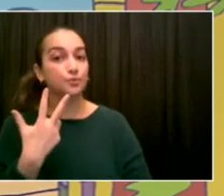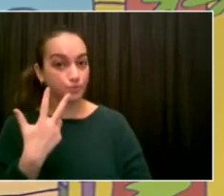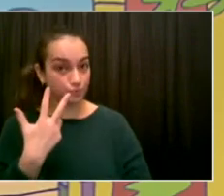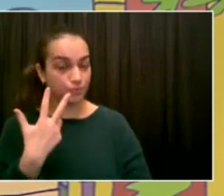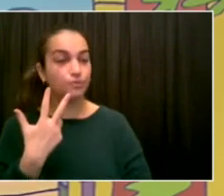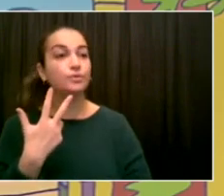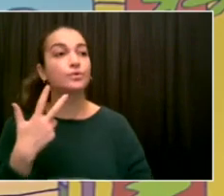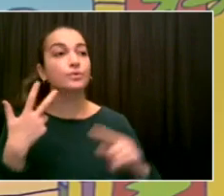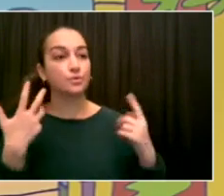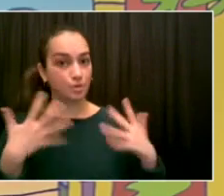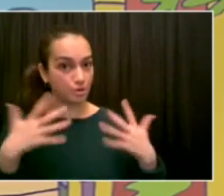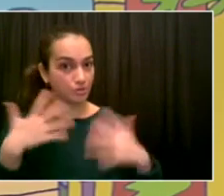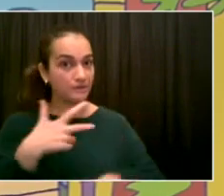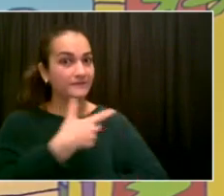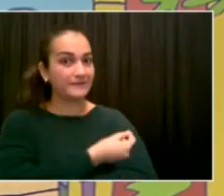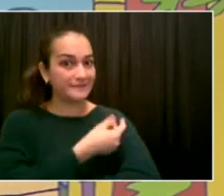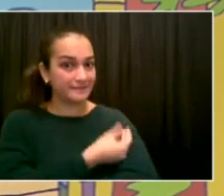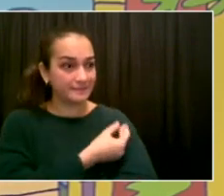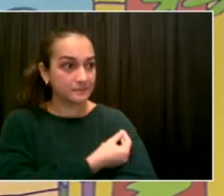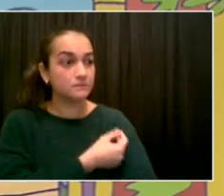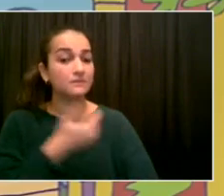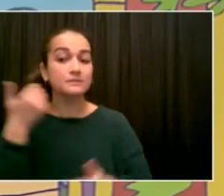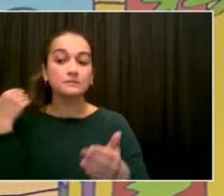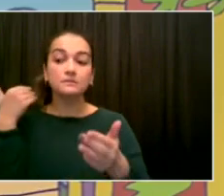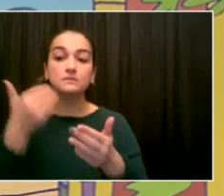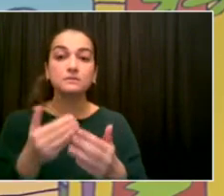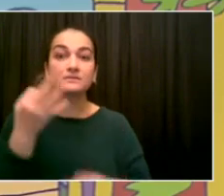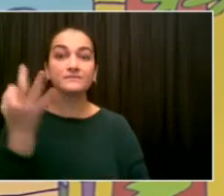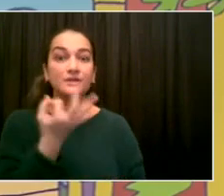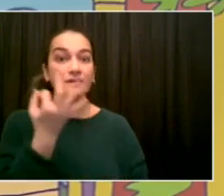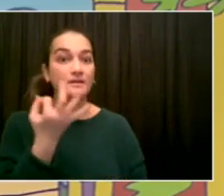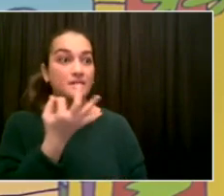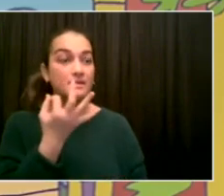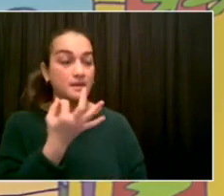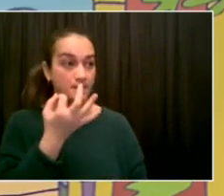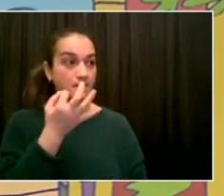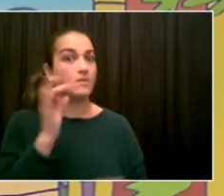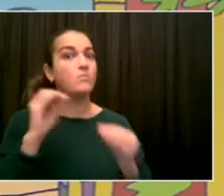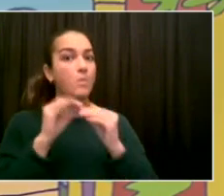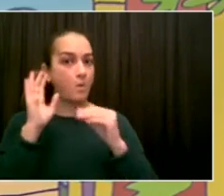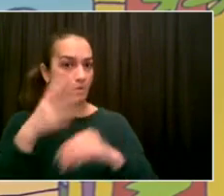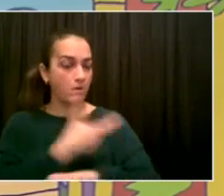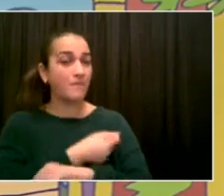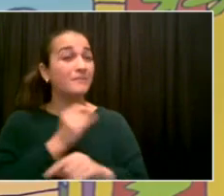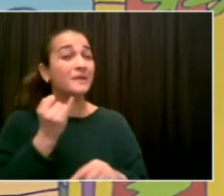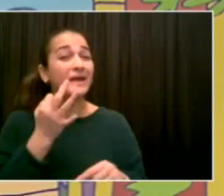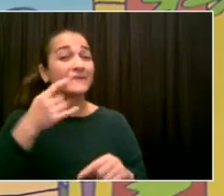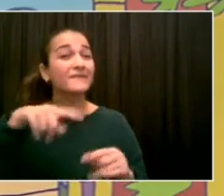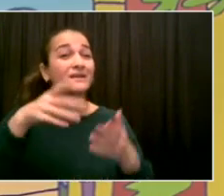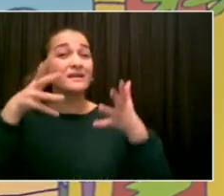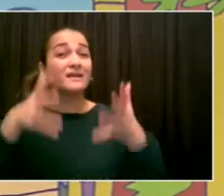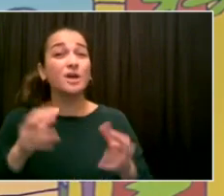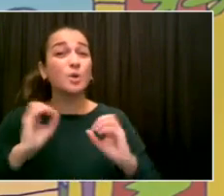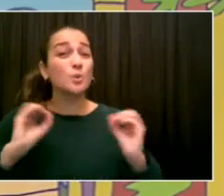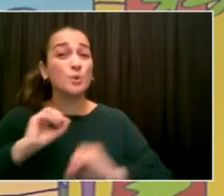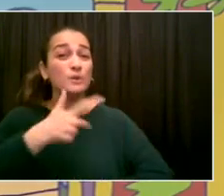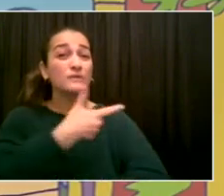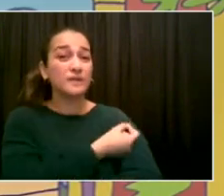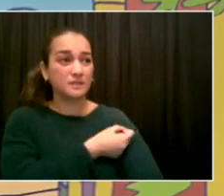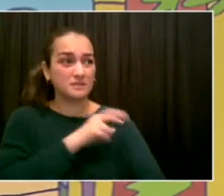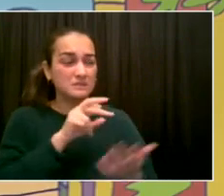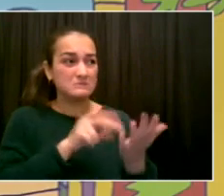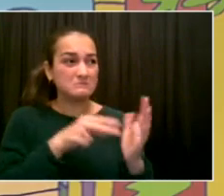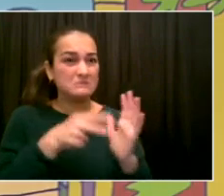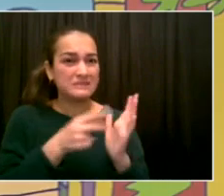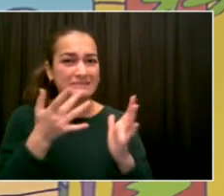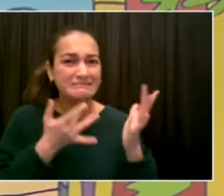city planning on handling any sanitation staffing shortages that are sure to come up in the next week? Yeah, thank you for the question, Ari.